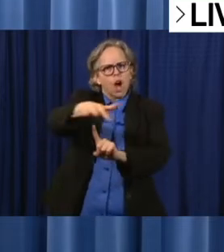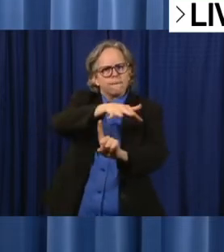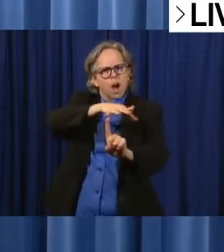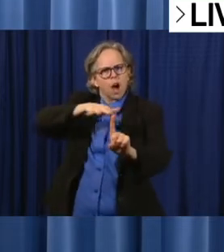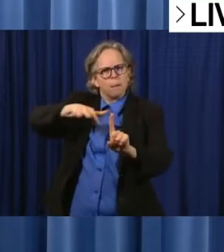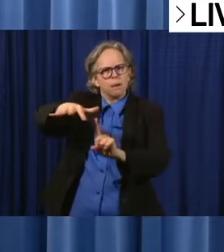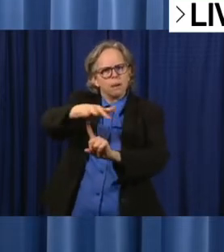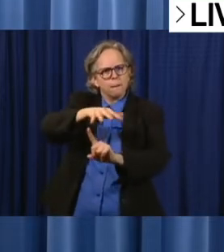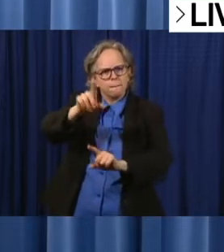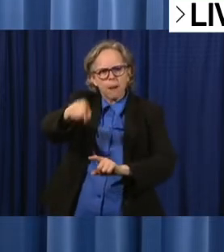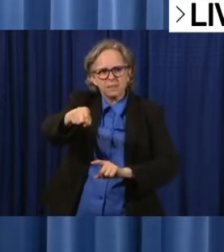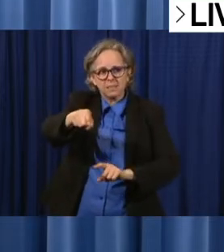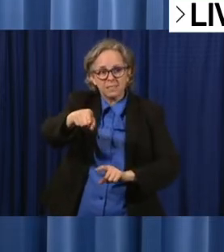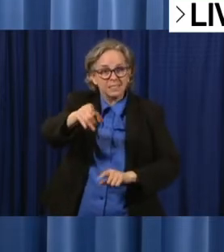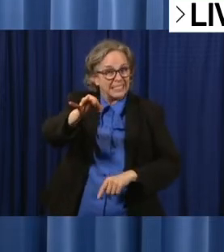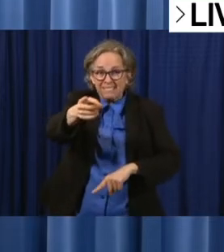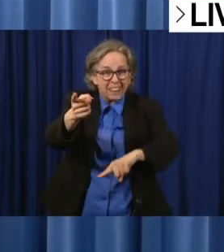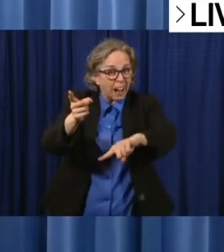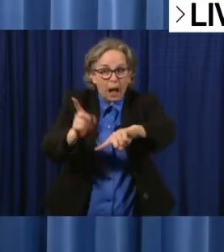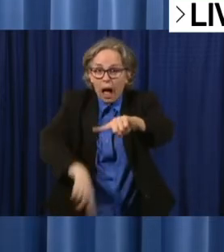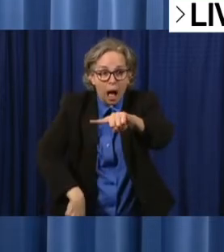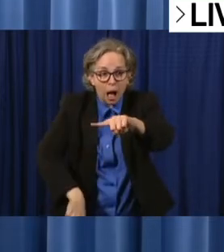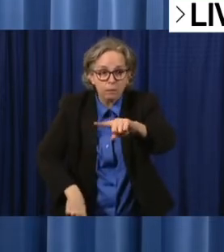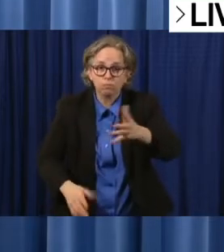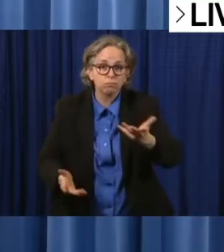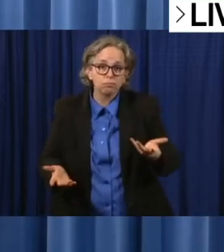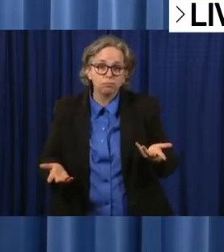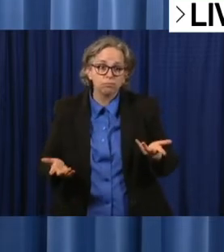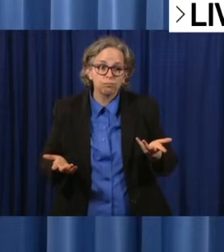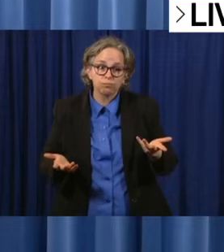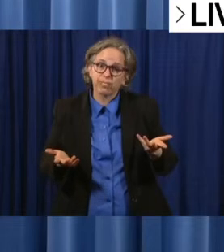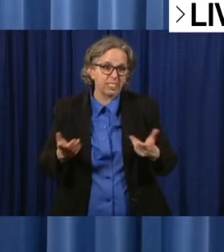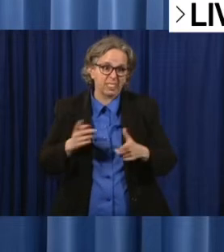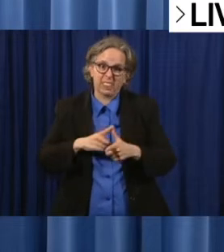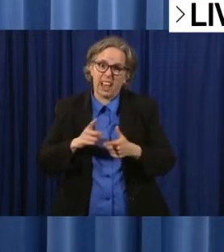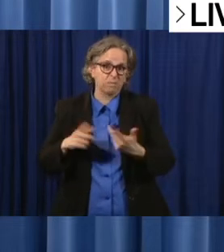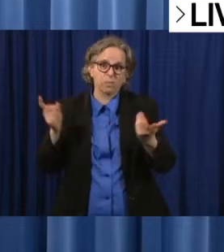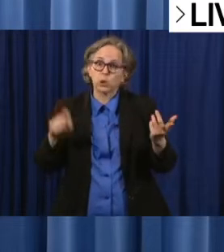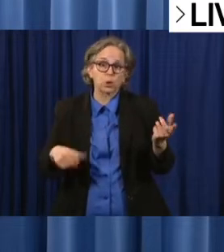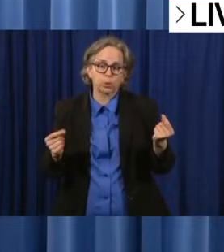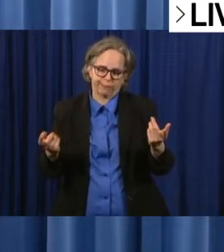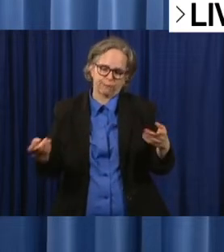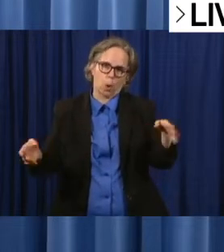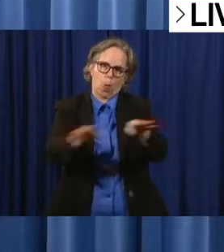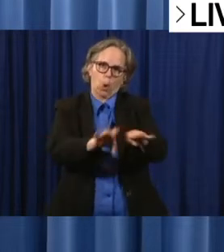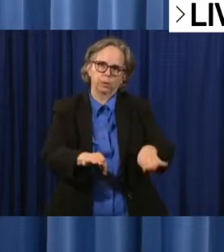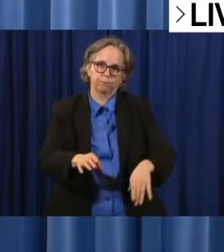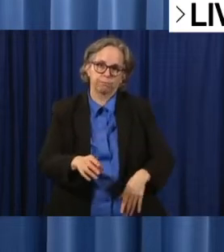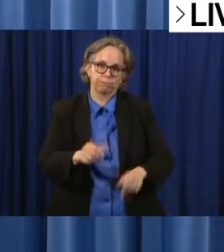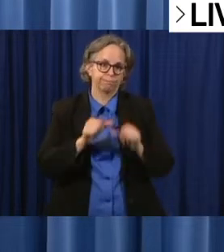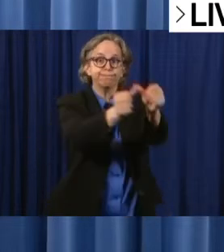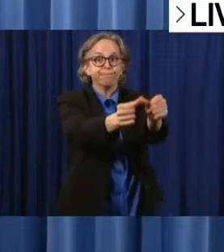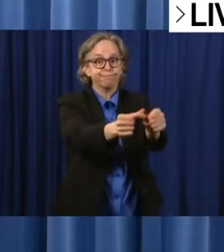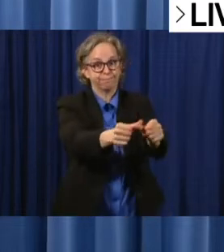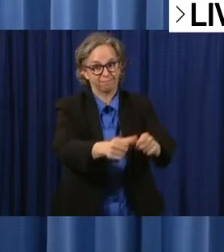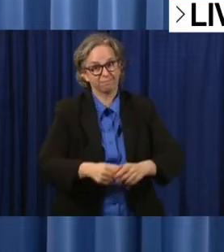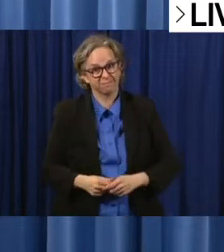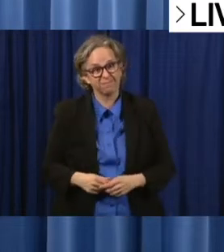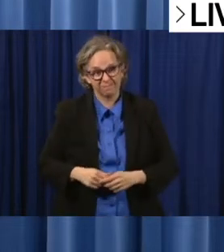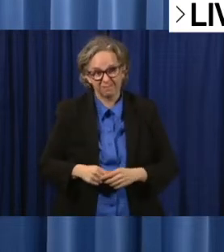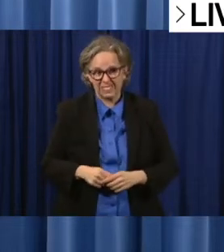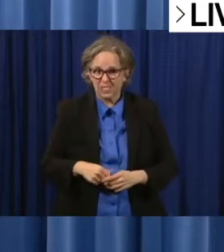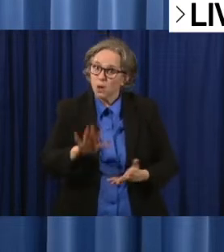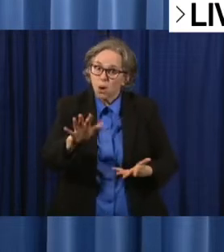control the environment, they should make the wise judgment not to open. Or if they get in a situation where they